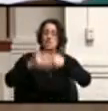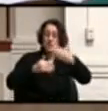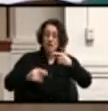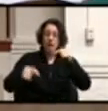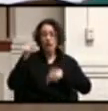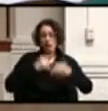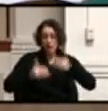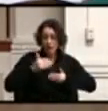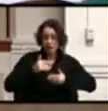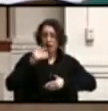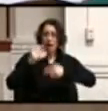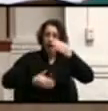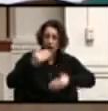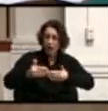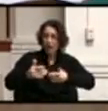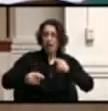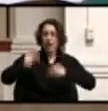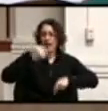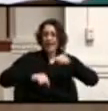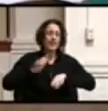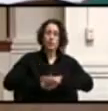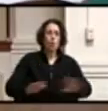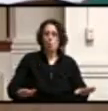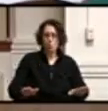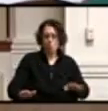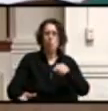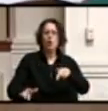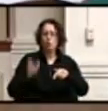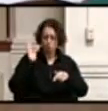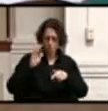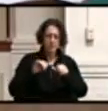handed to us, or has been handed to them.